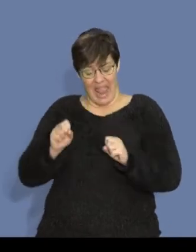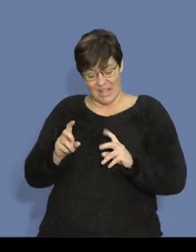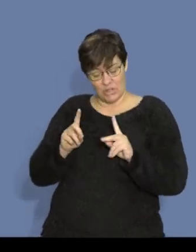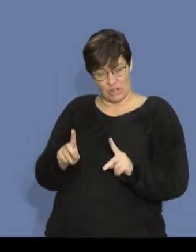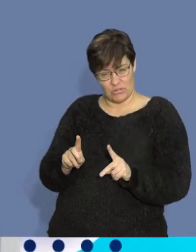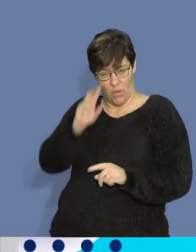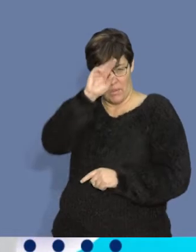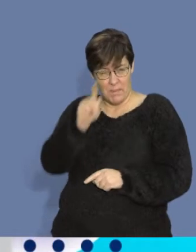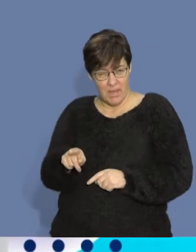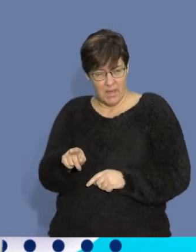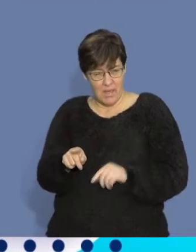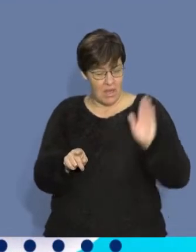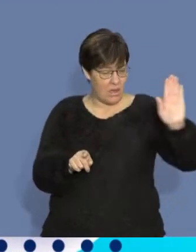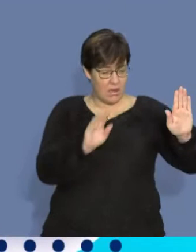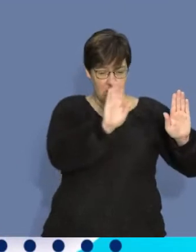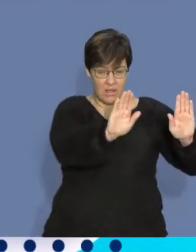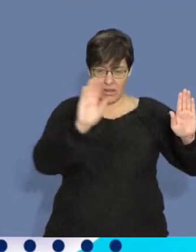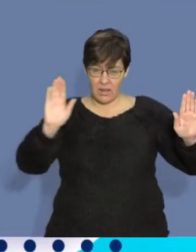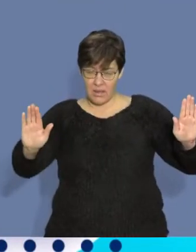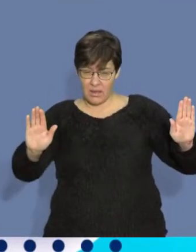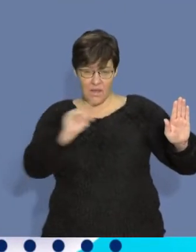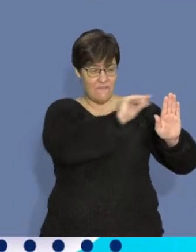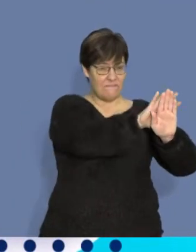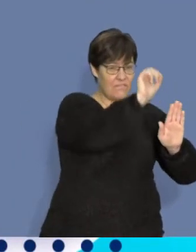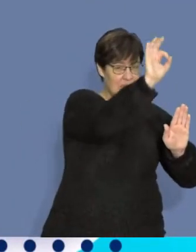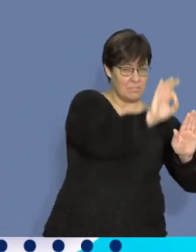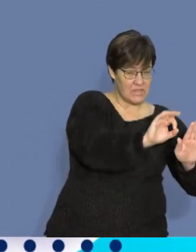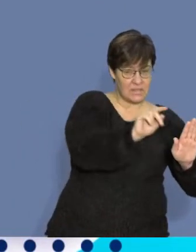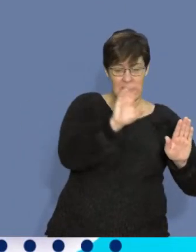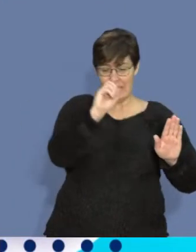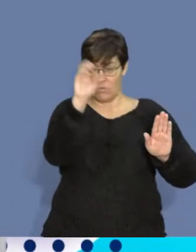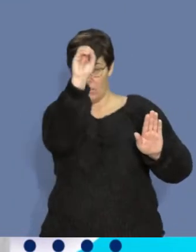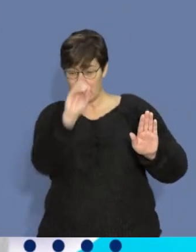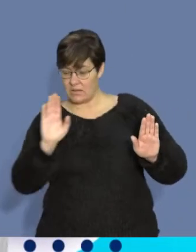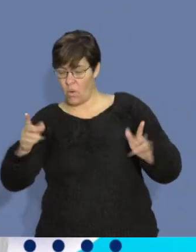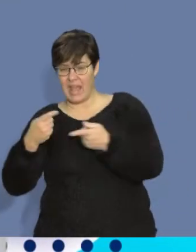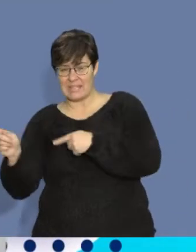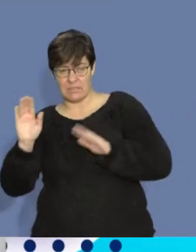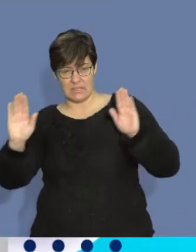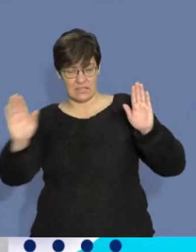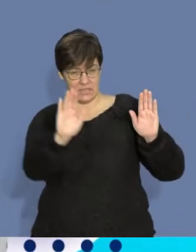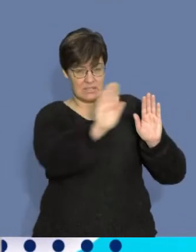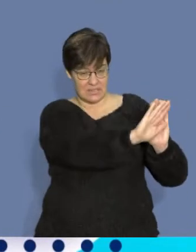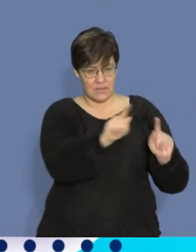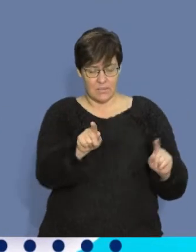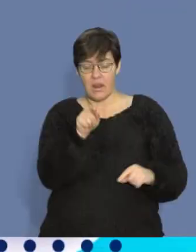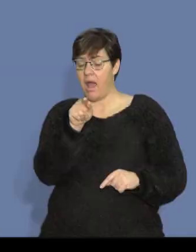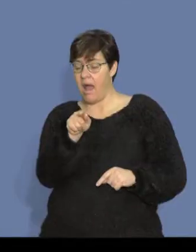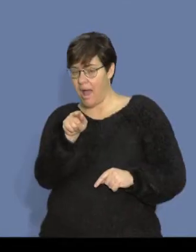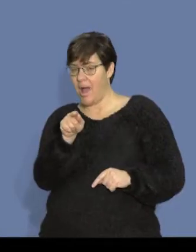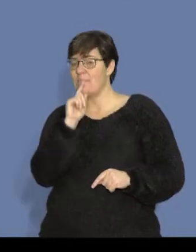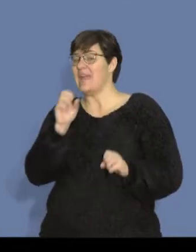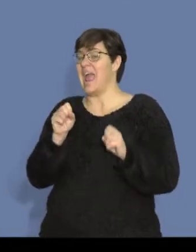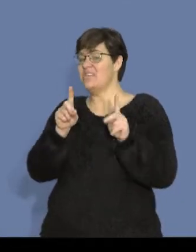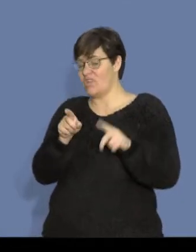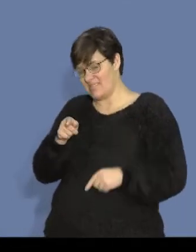education. Remember what we said. We've got to choose the correct phrase that matches or completes that sentence. Now, if you